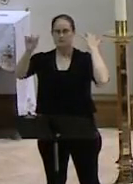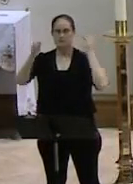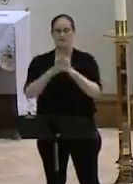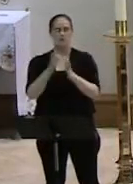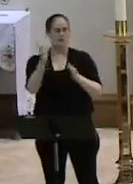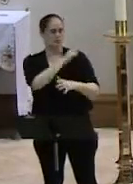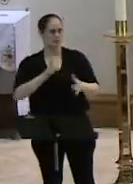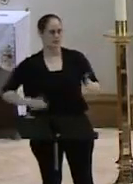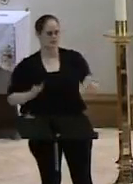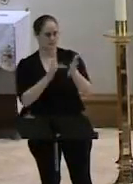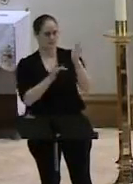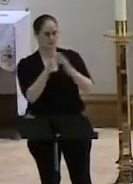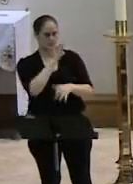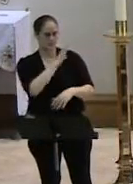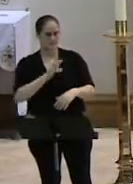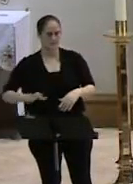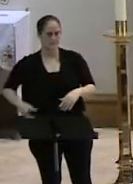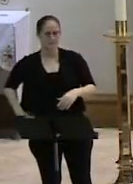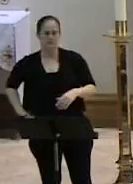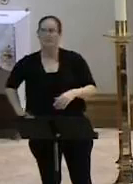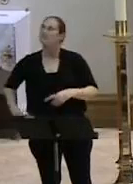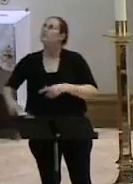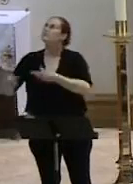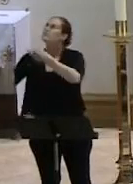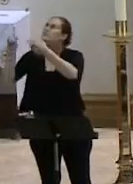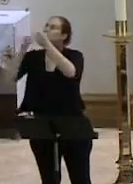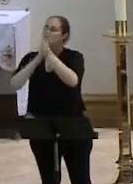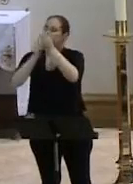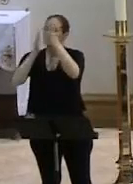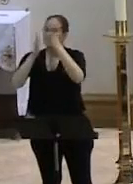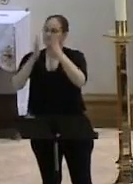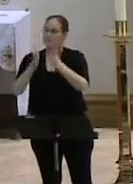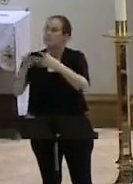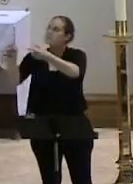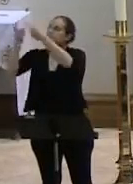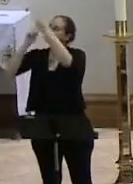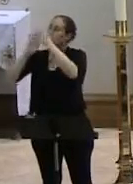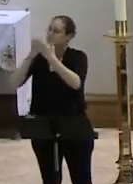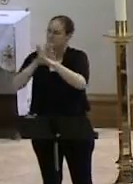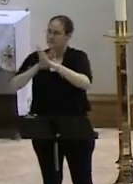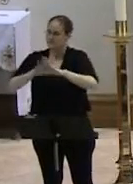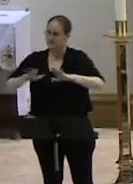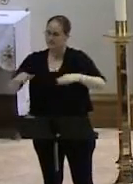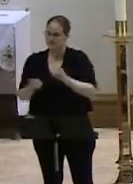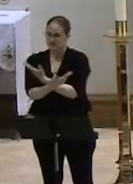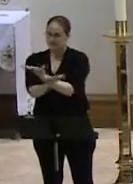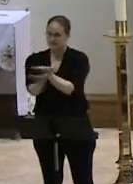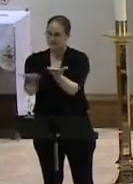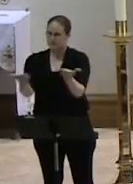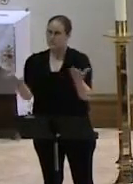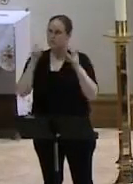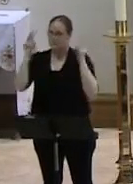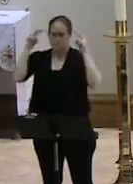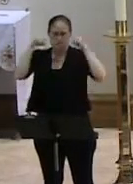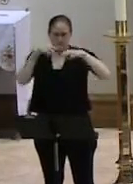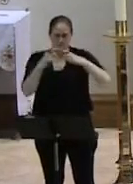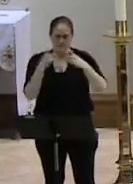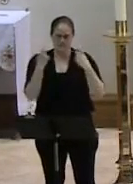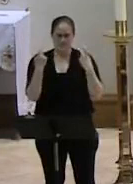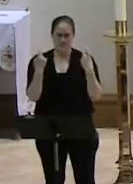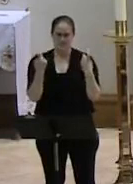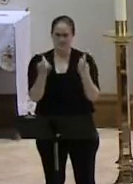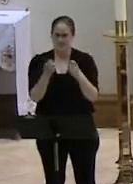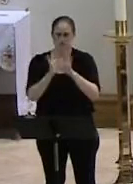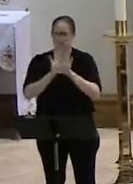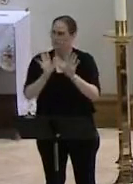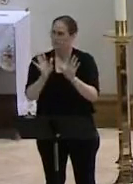Lord Jesus Christ, you said to your apostles, Peace I leave you, my peace I give you. Look not on our sins, but on the